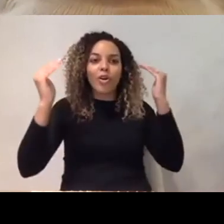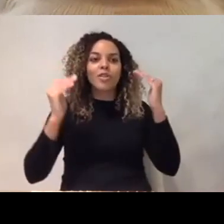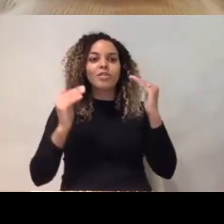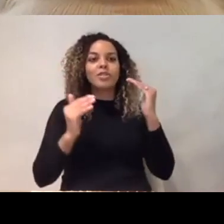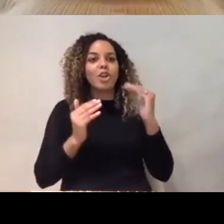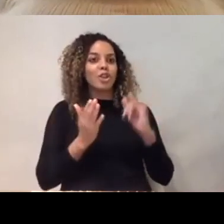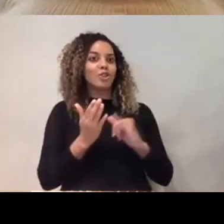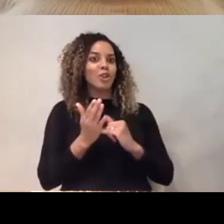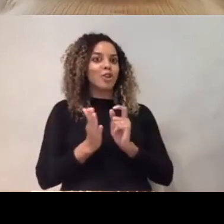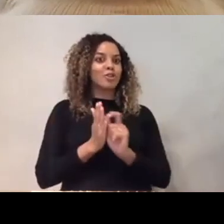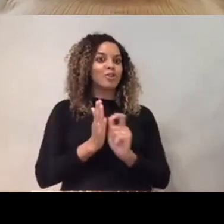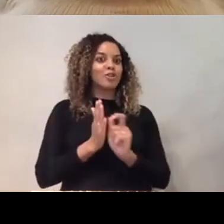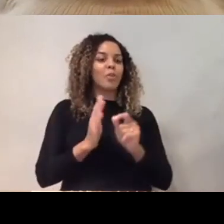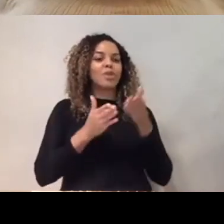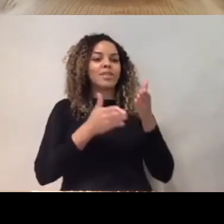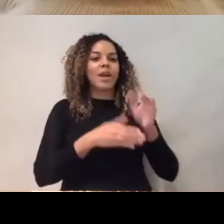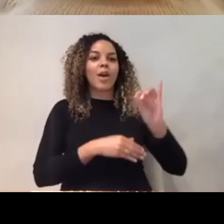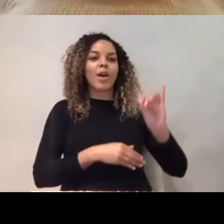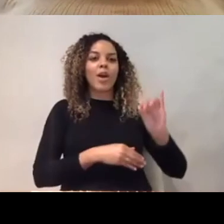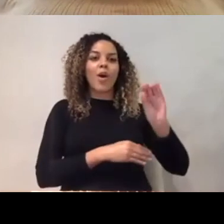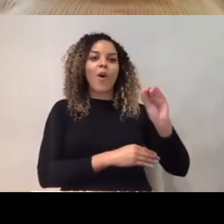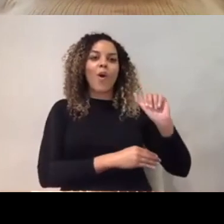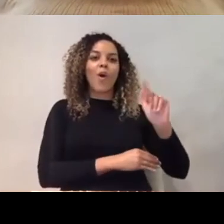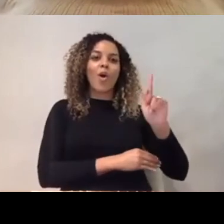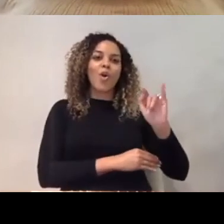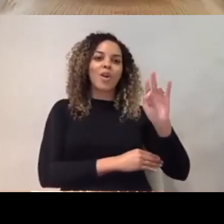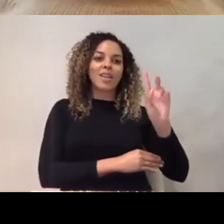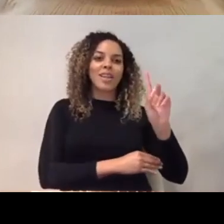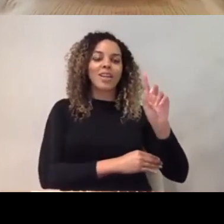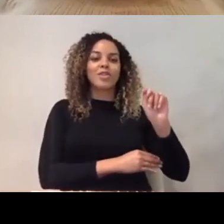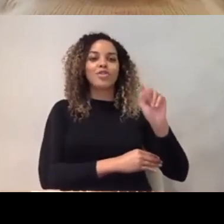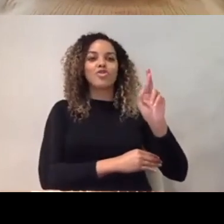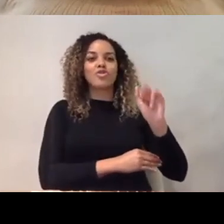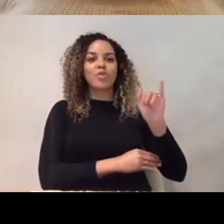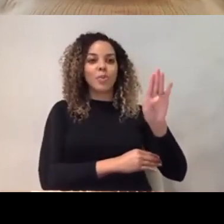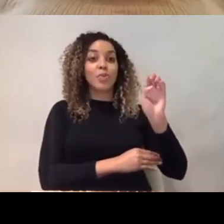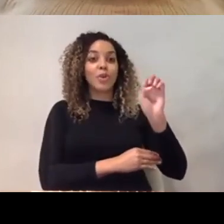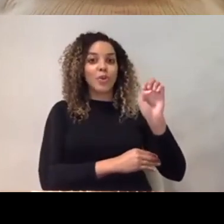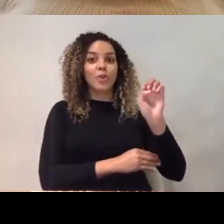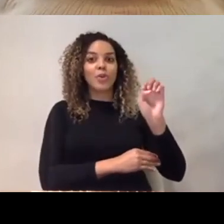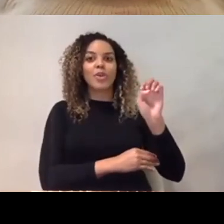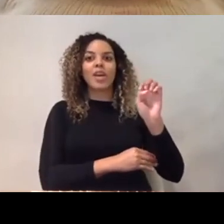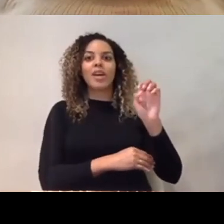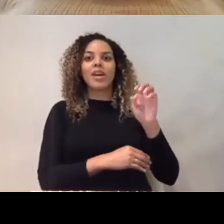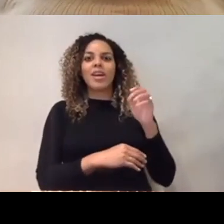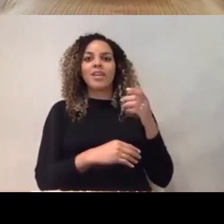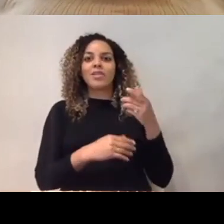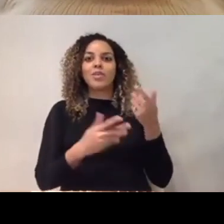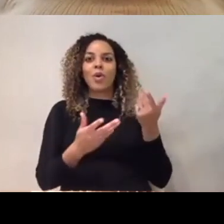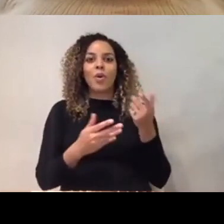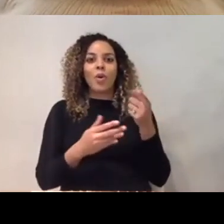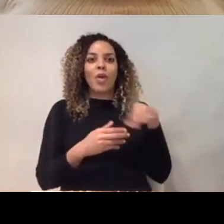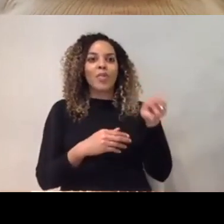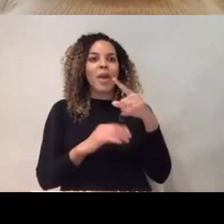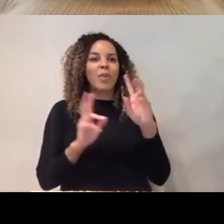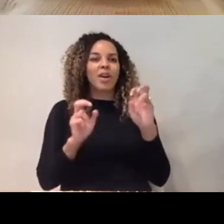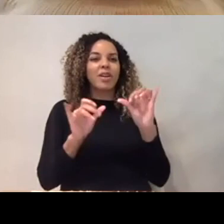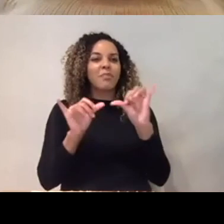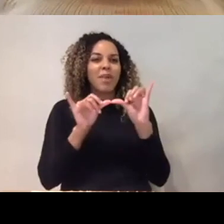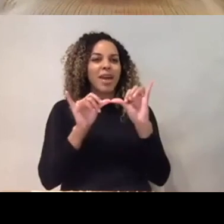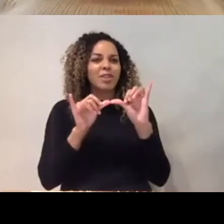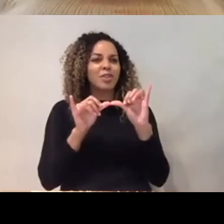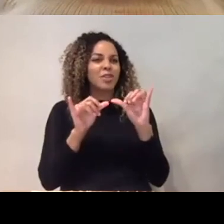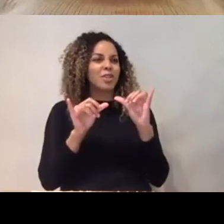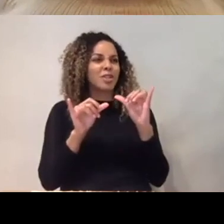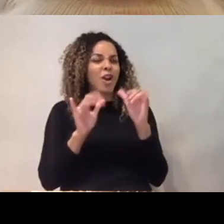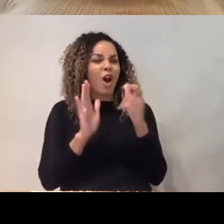I actually worked in print when they used to call news, you know, they used to measure articles in inches. I don't know if they still do that.